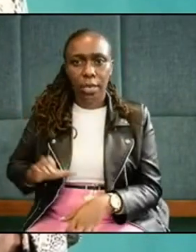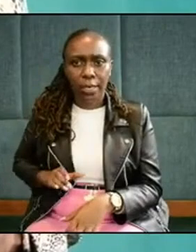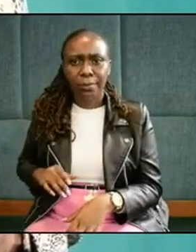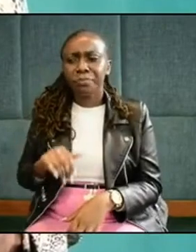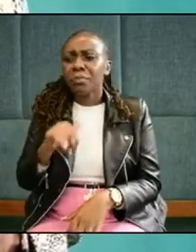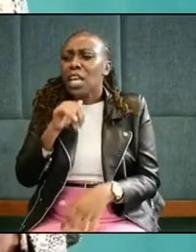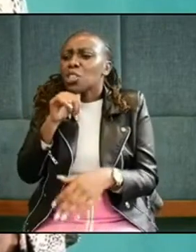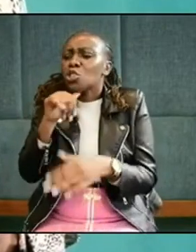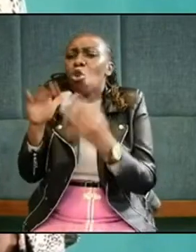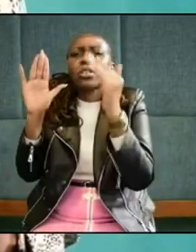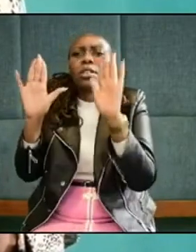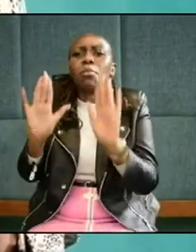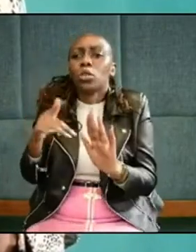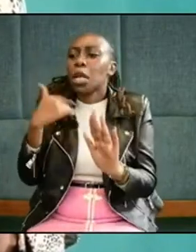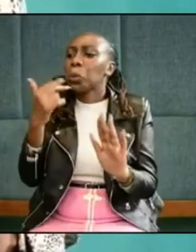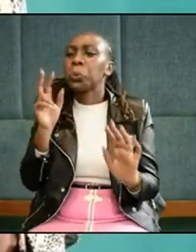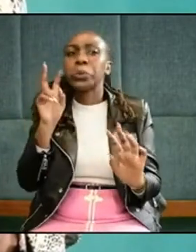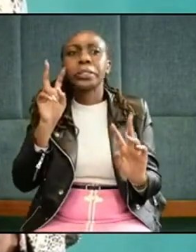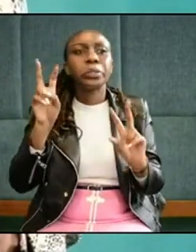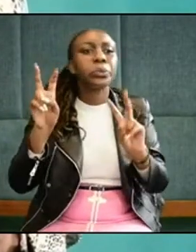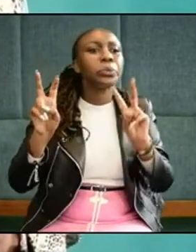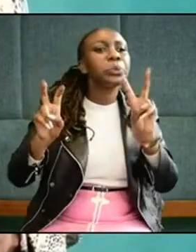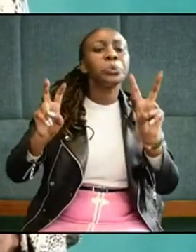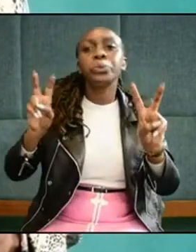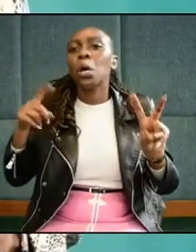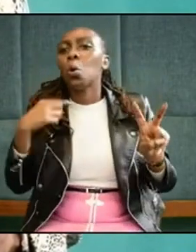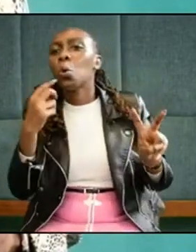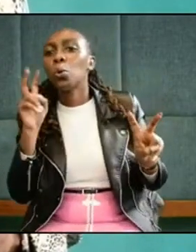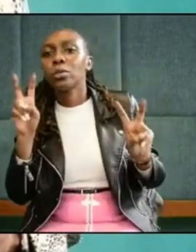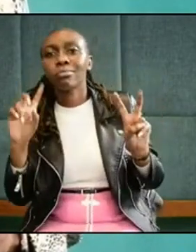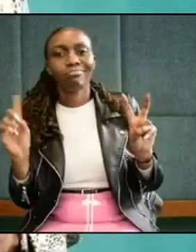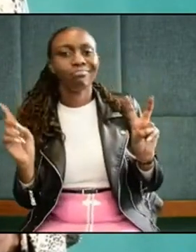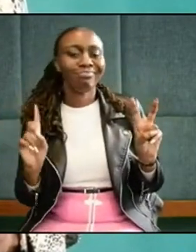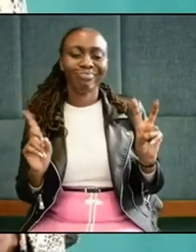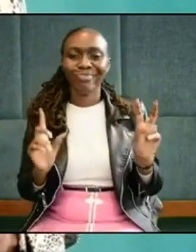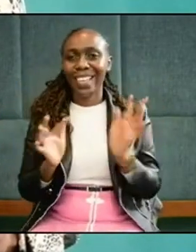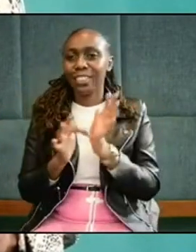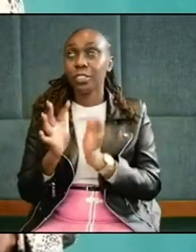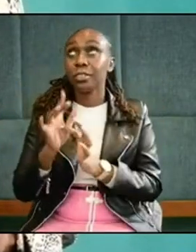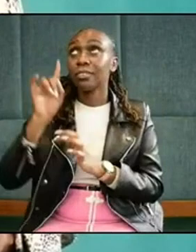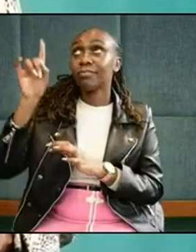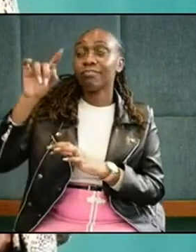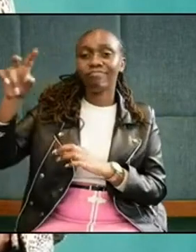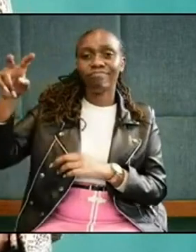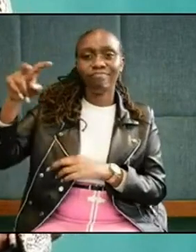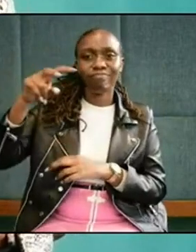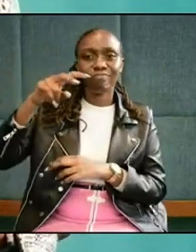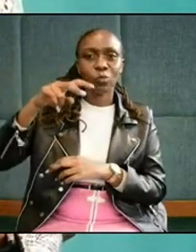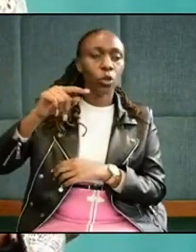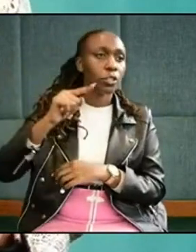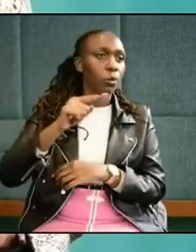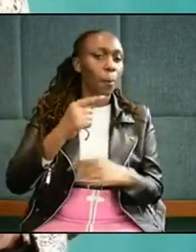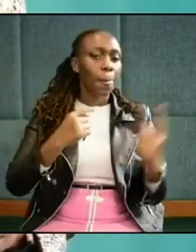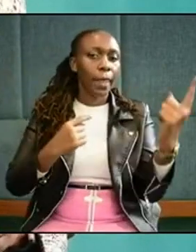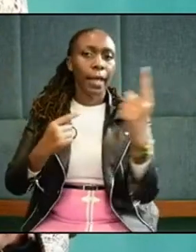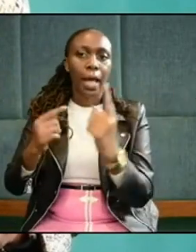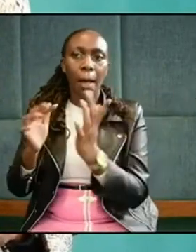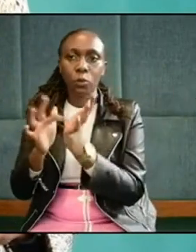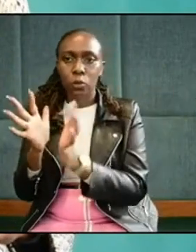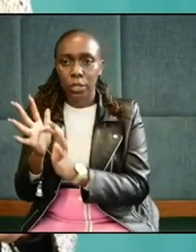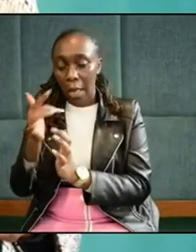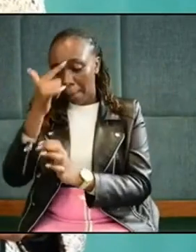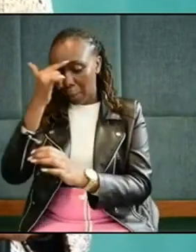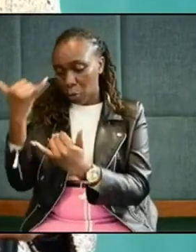doesn't matter who is looking or who is not looking. Jesus is watching over you. Amen. Come to Jesus. It's